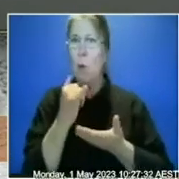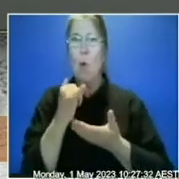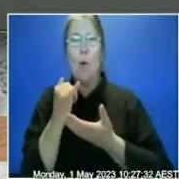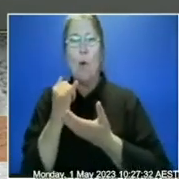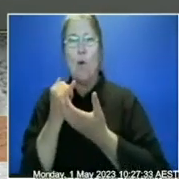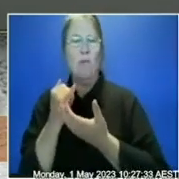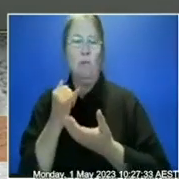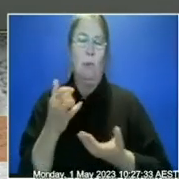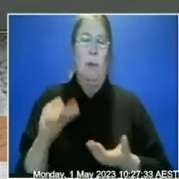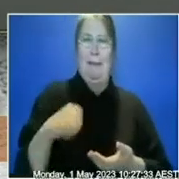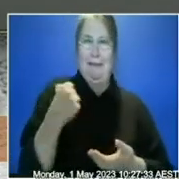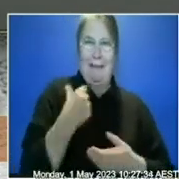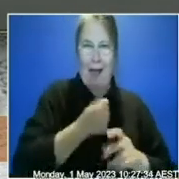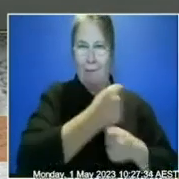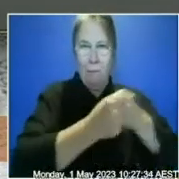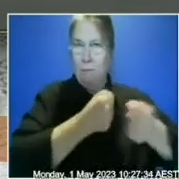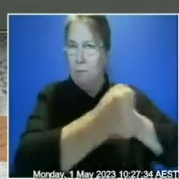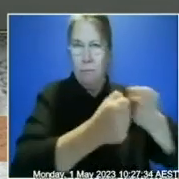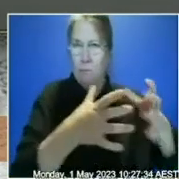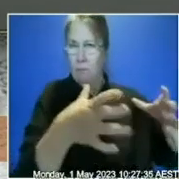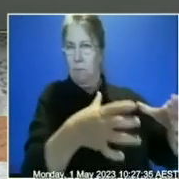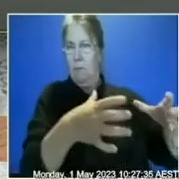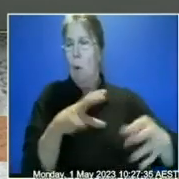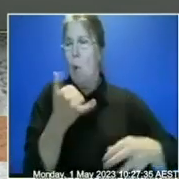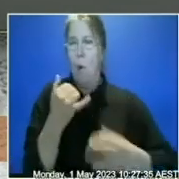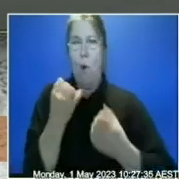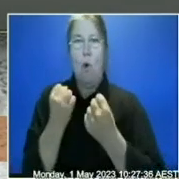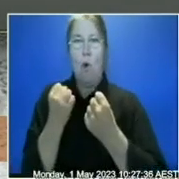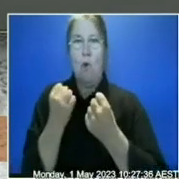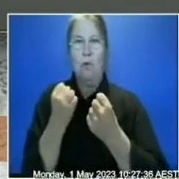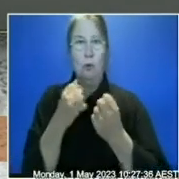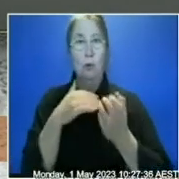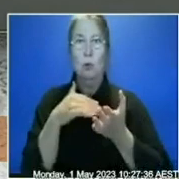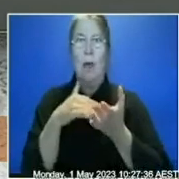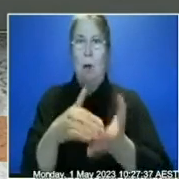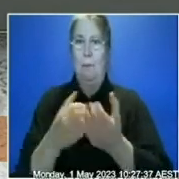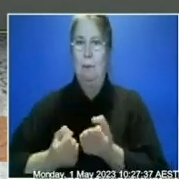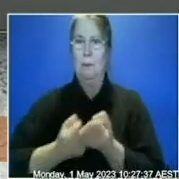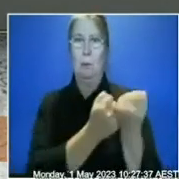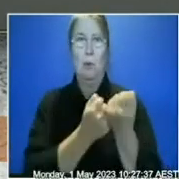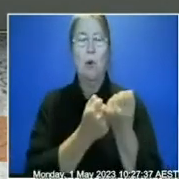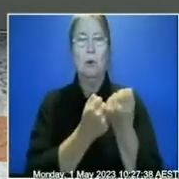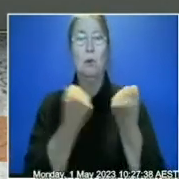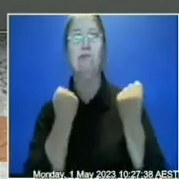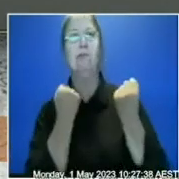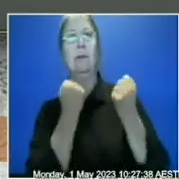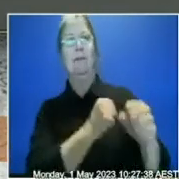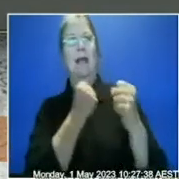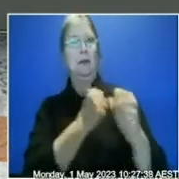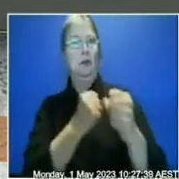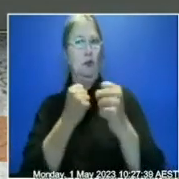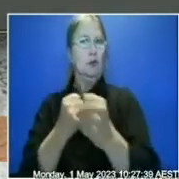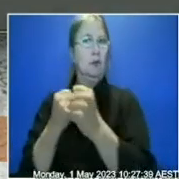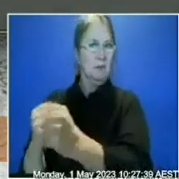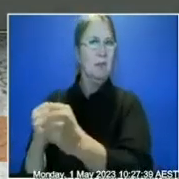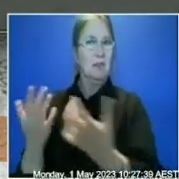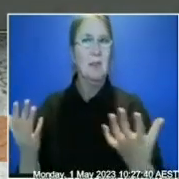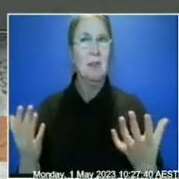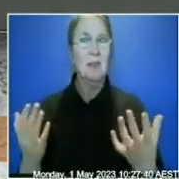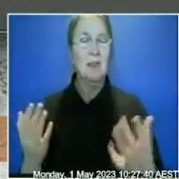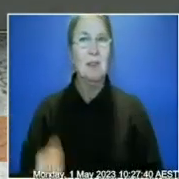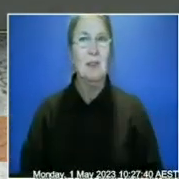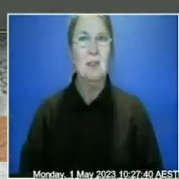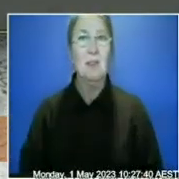is a need for prevention and to address contributing factors to child protection involvement, and the